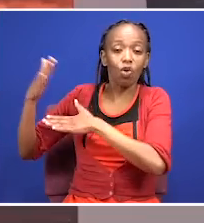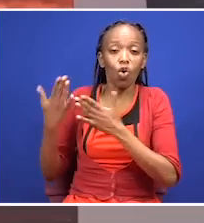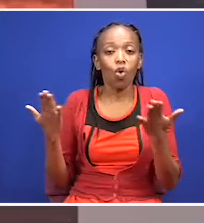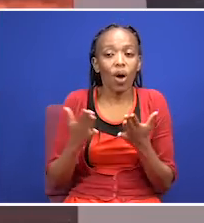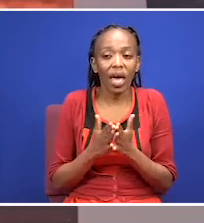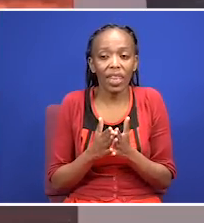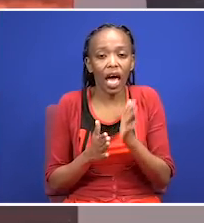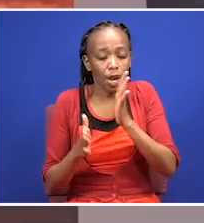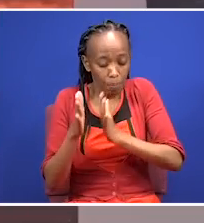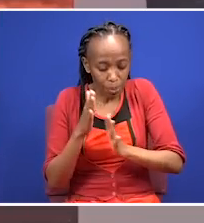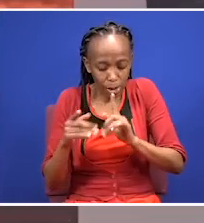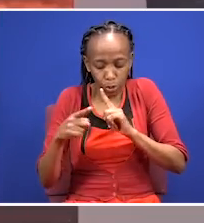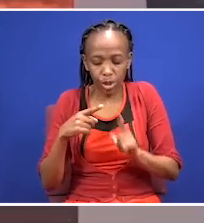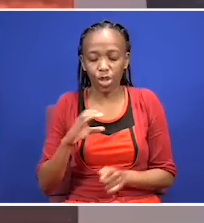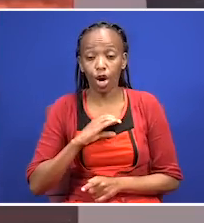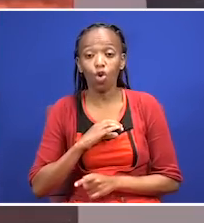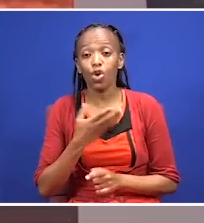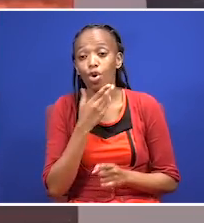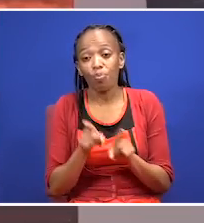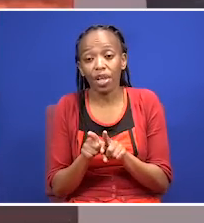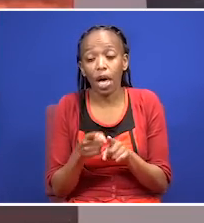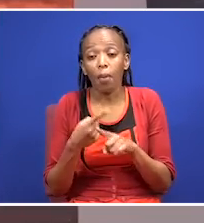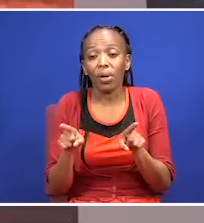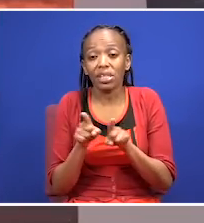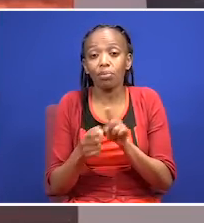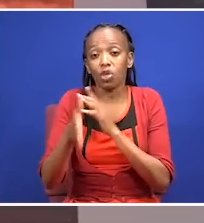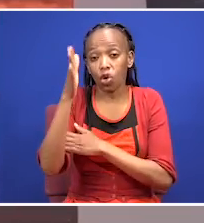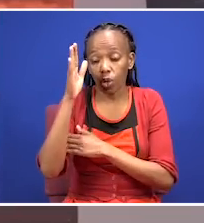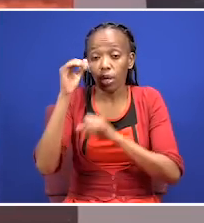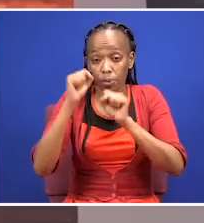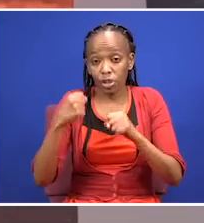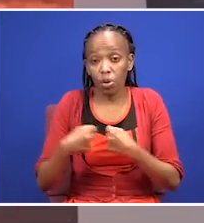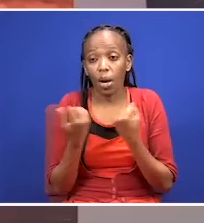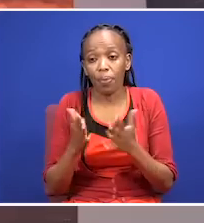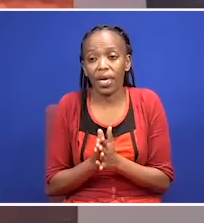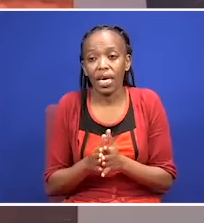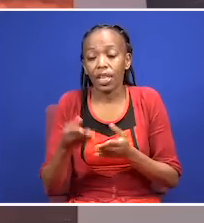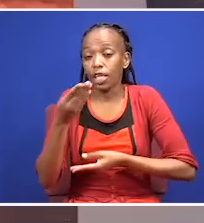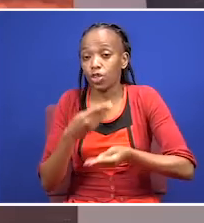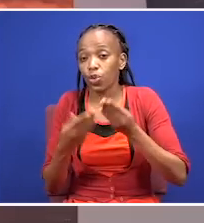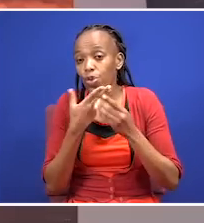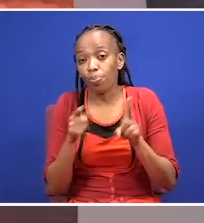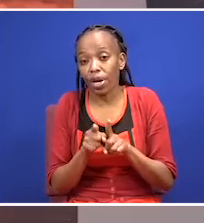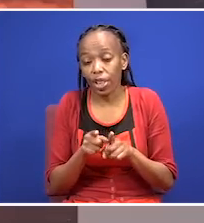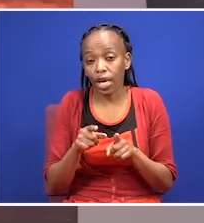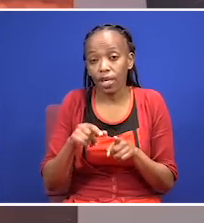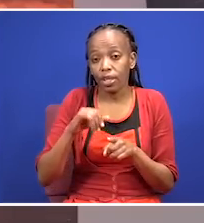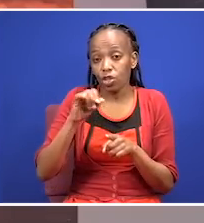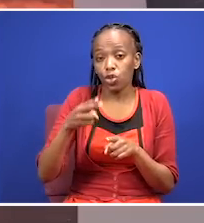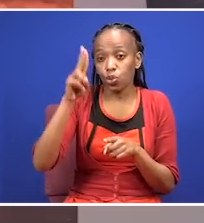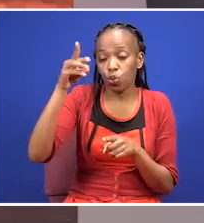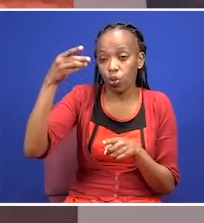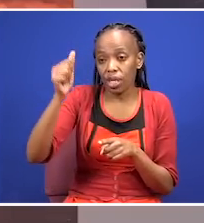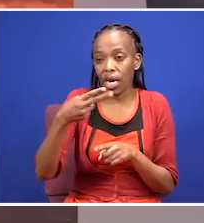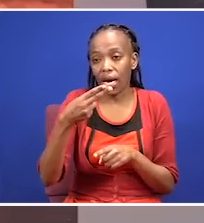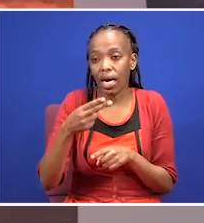had conspired to kill their own brother but as god would have it instead of killing him they sold him judah is